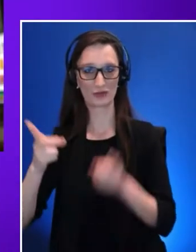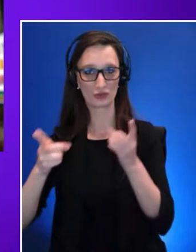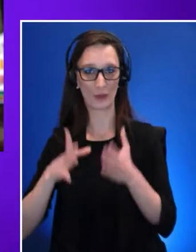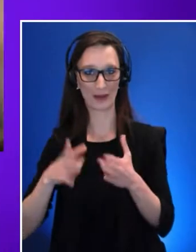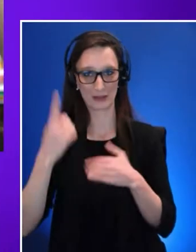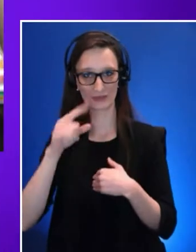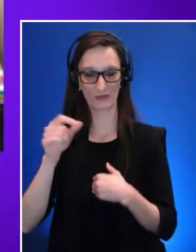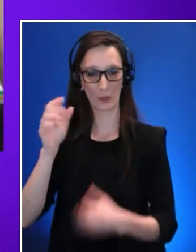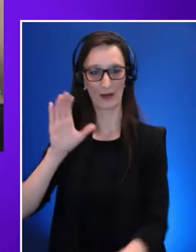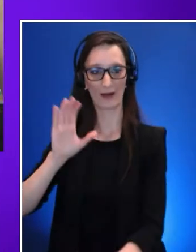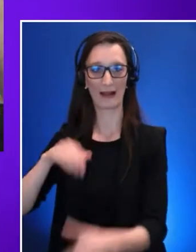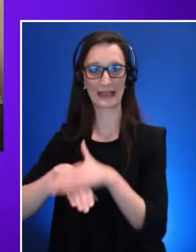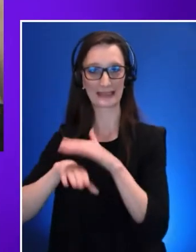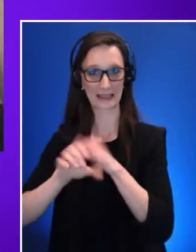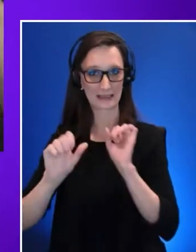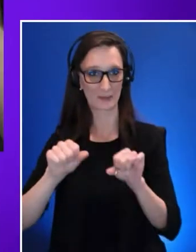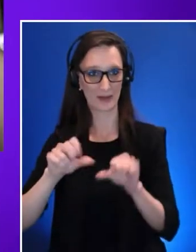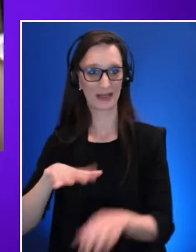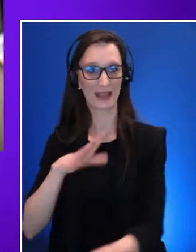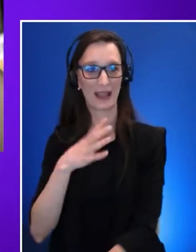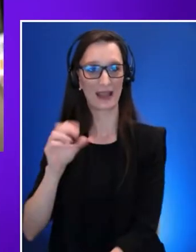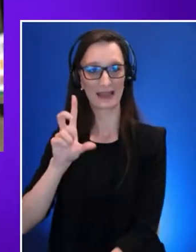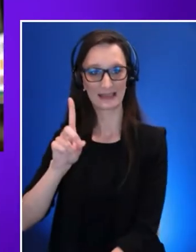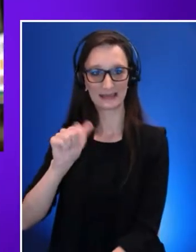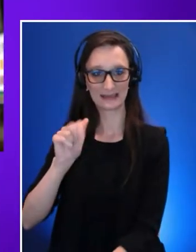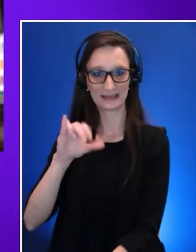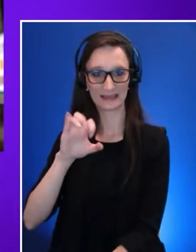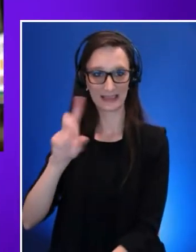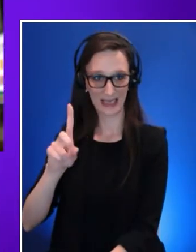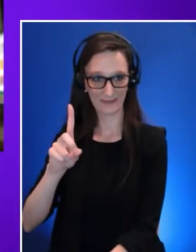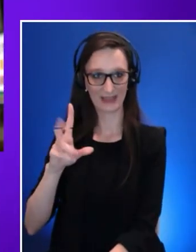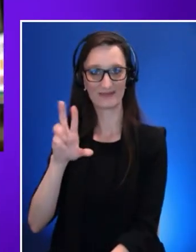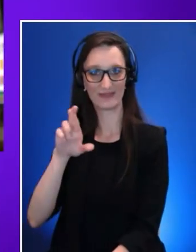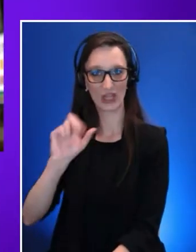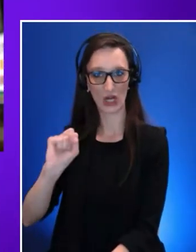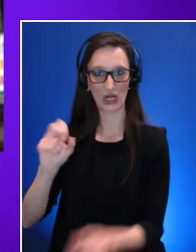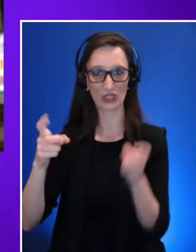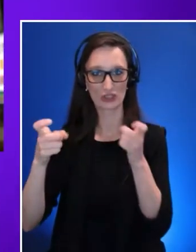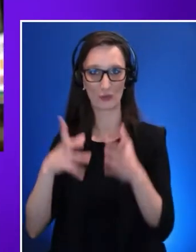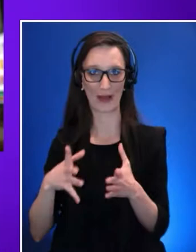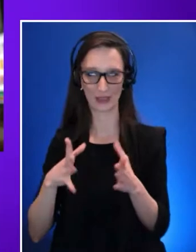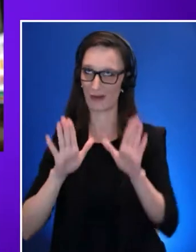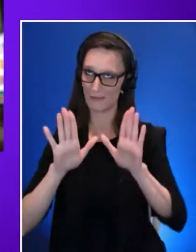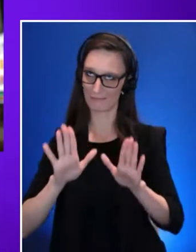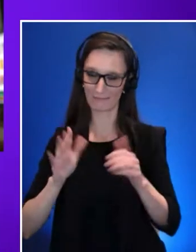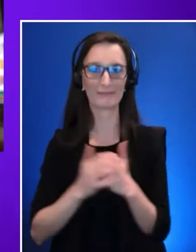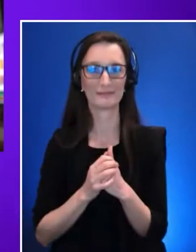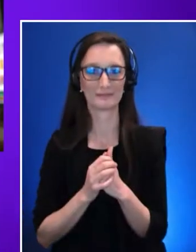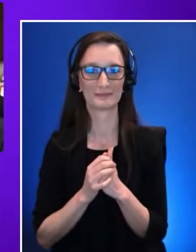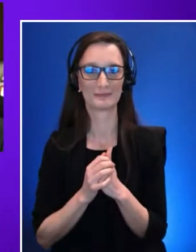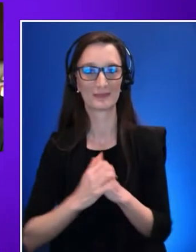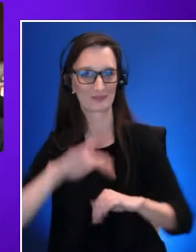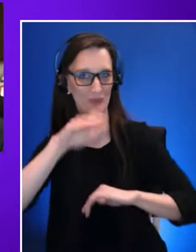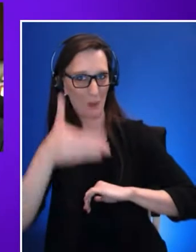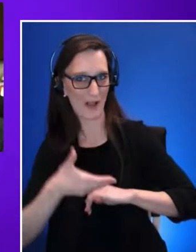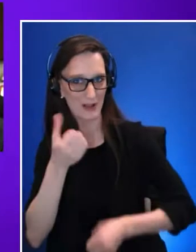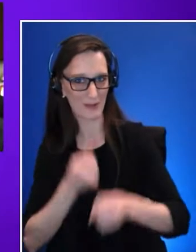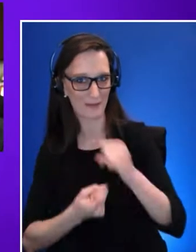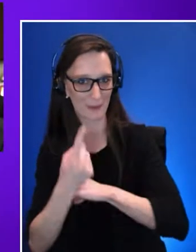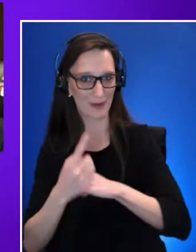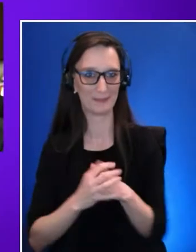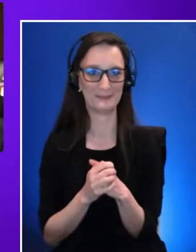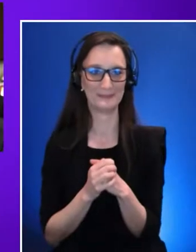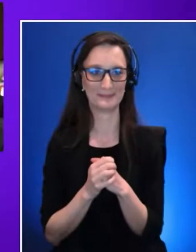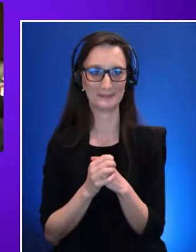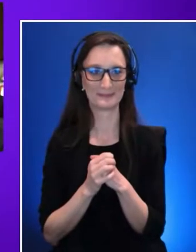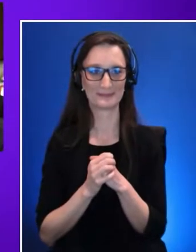the Realidad 360 Argentina and VR director extraordinaire. Welcome, everyone. It's great to have you